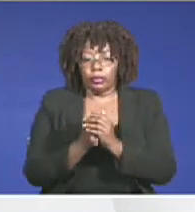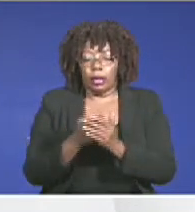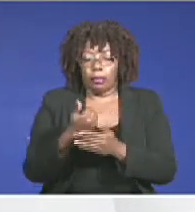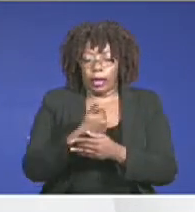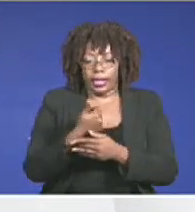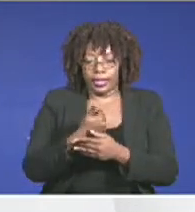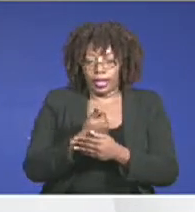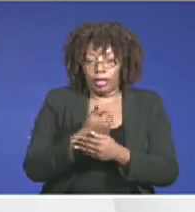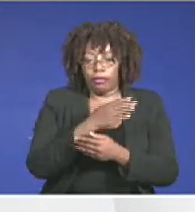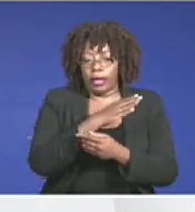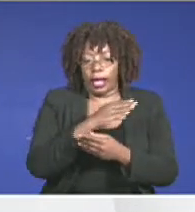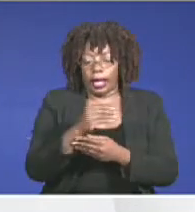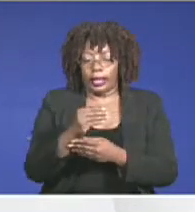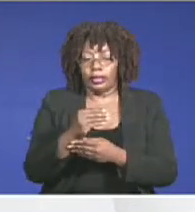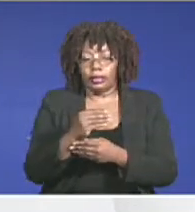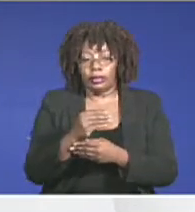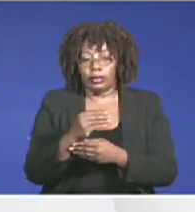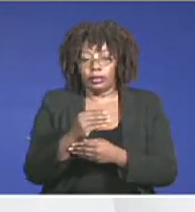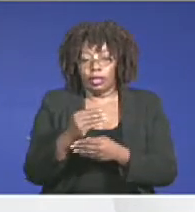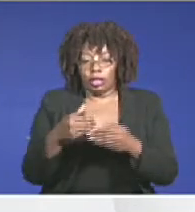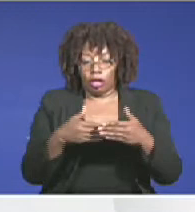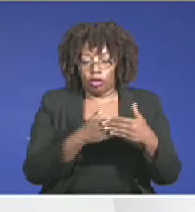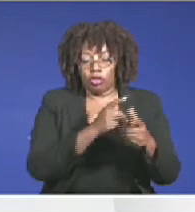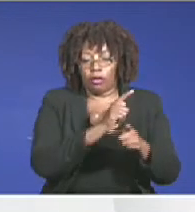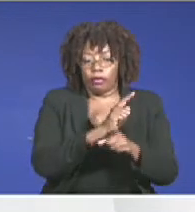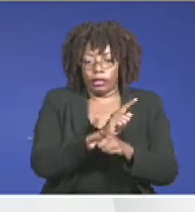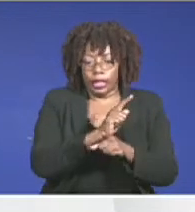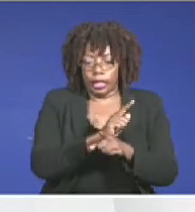myself and the Director of Labor